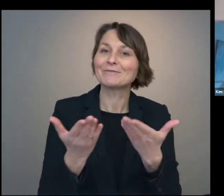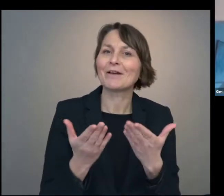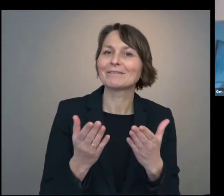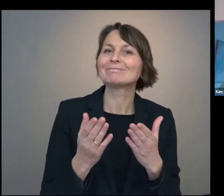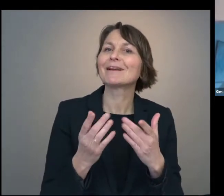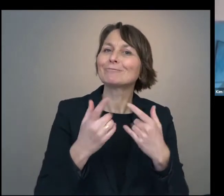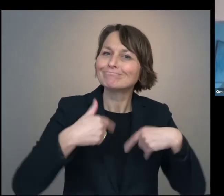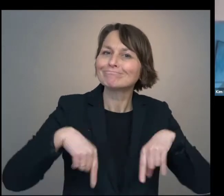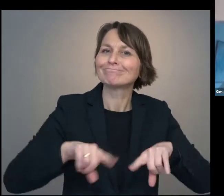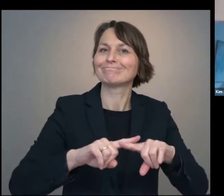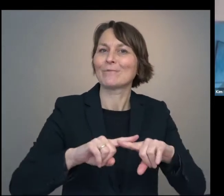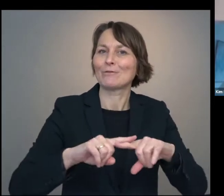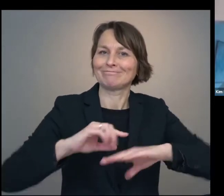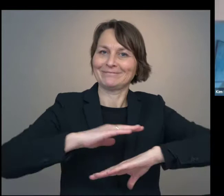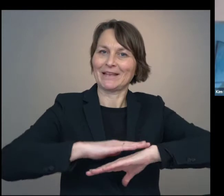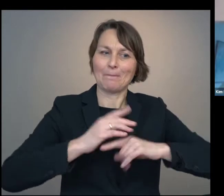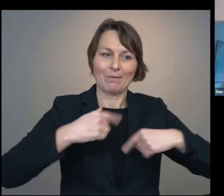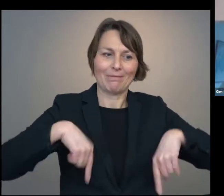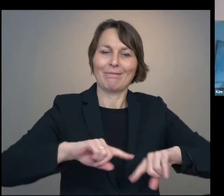roundtable discussion or retreat.